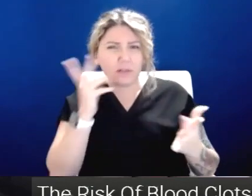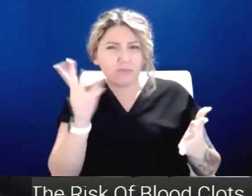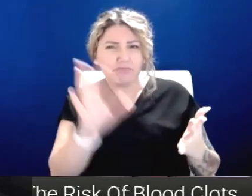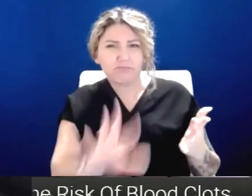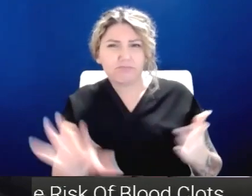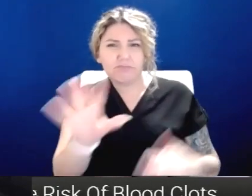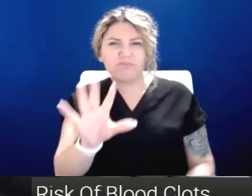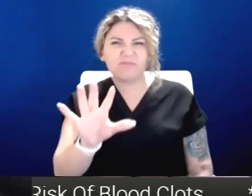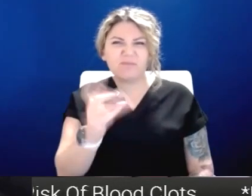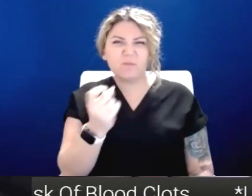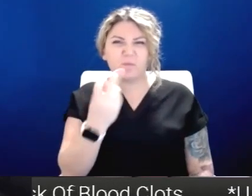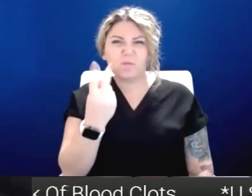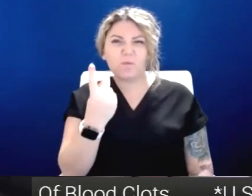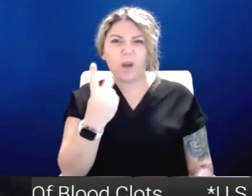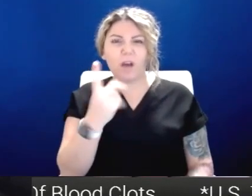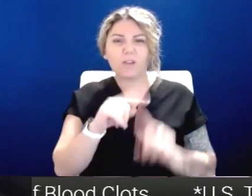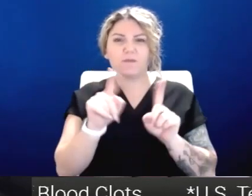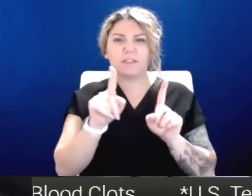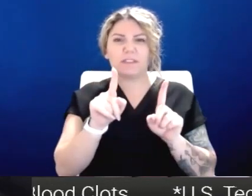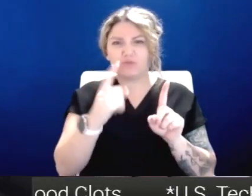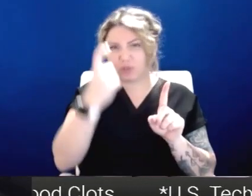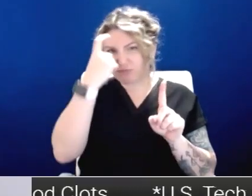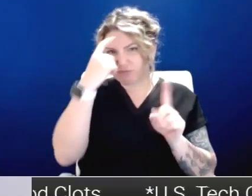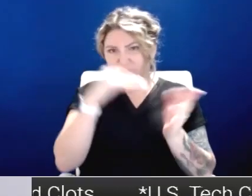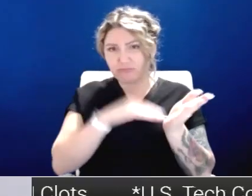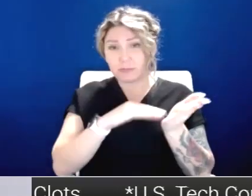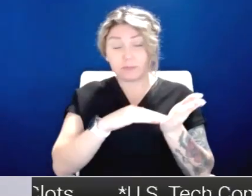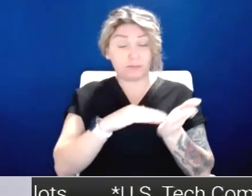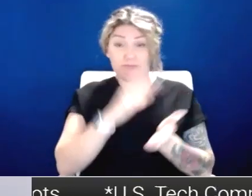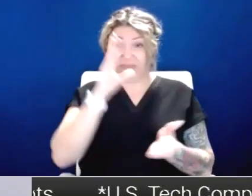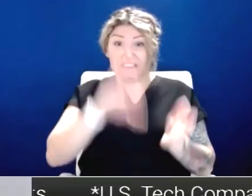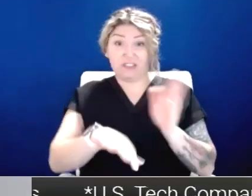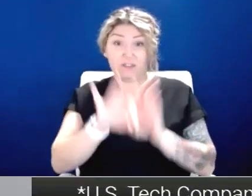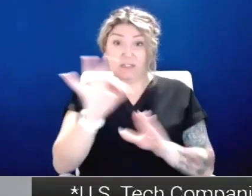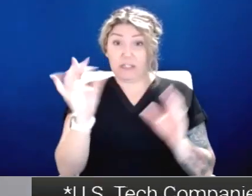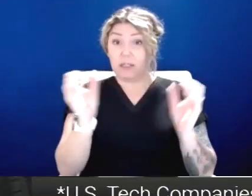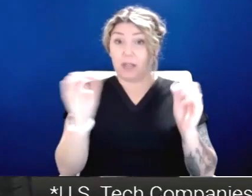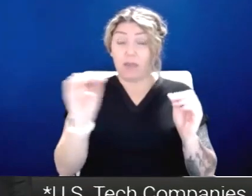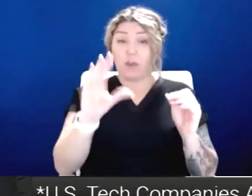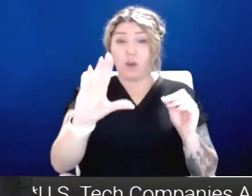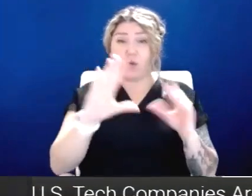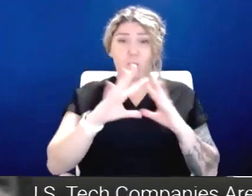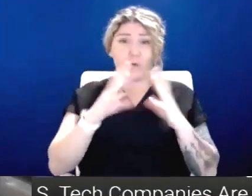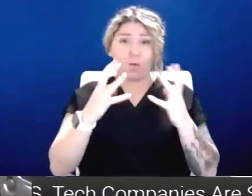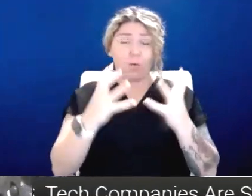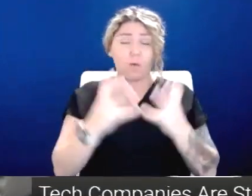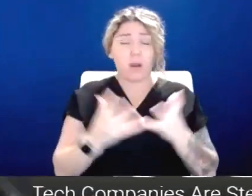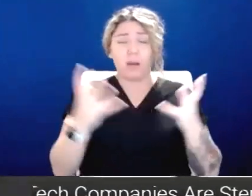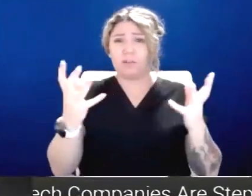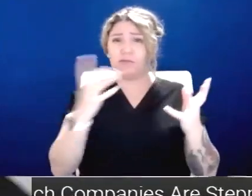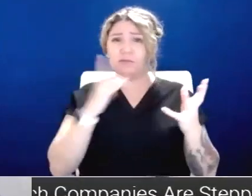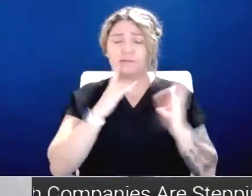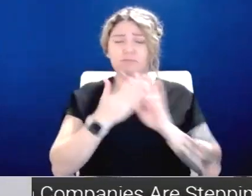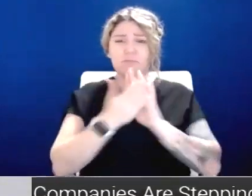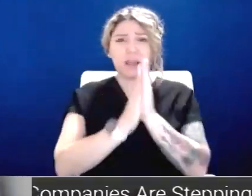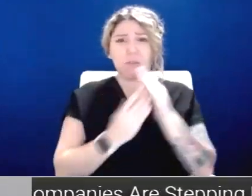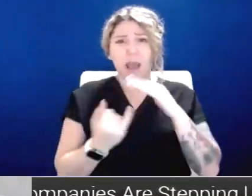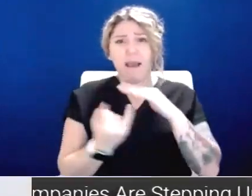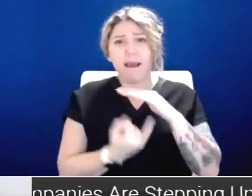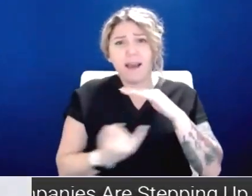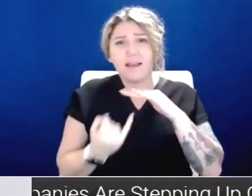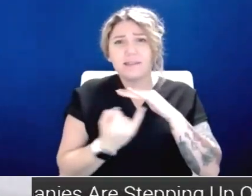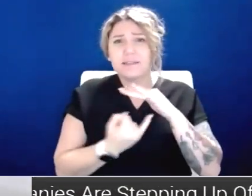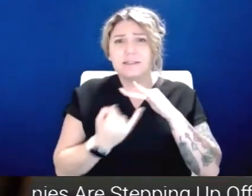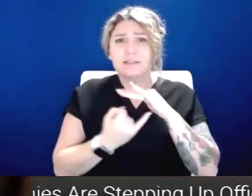12 different neurologists. They never could find anything. Jen's world got incredibly small and isolating. She was no longer allowed to